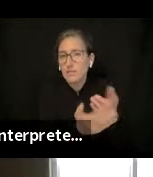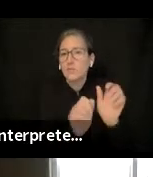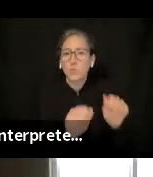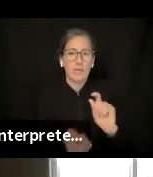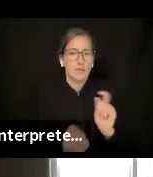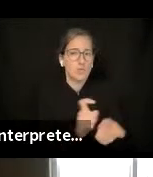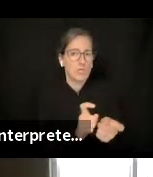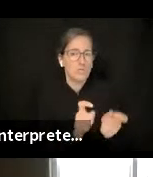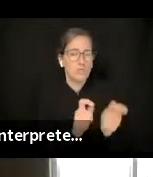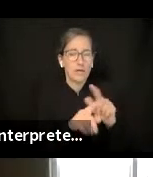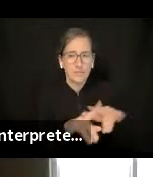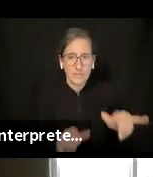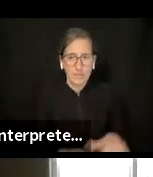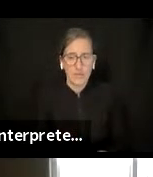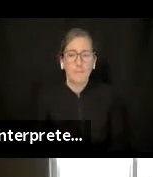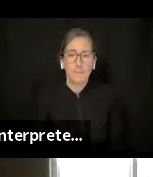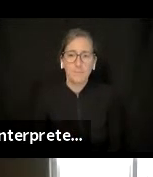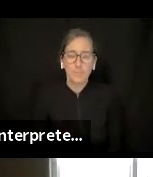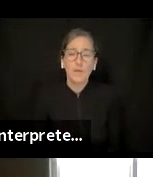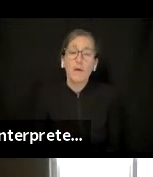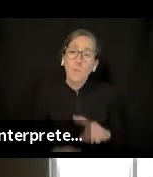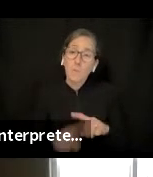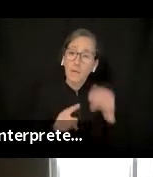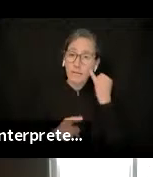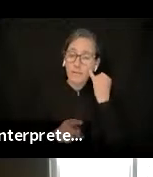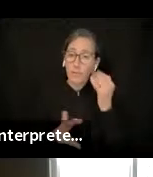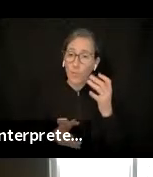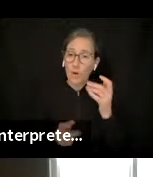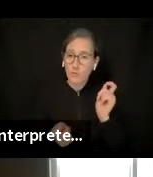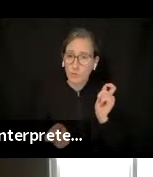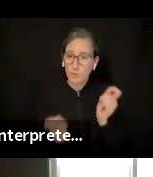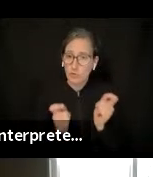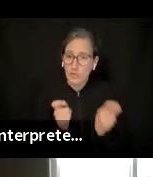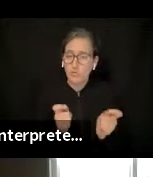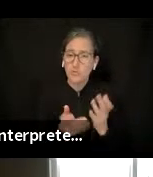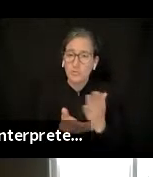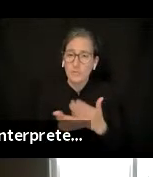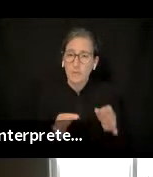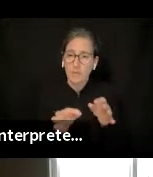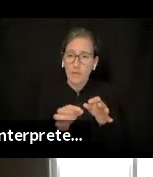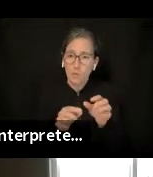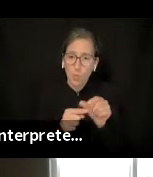just tweak the code language in maybe even other ways.